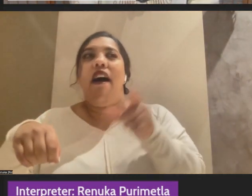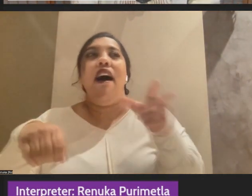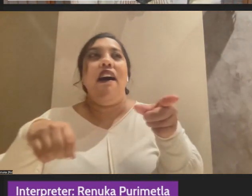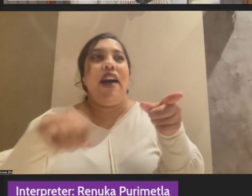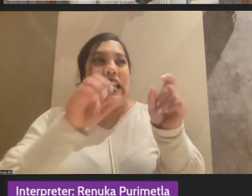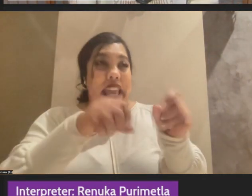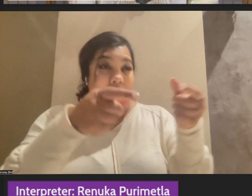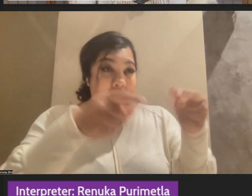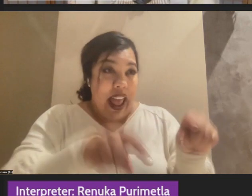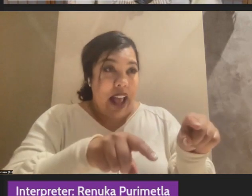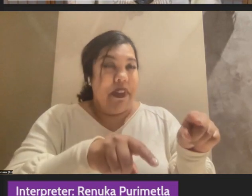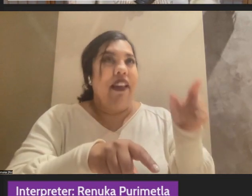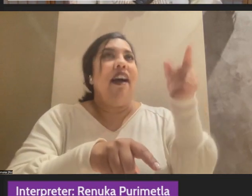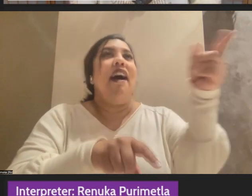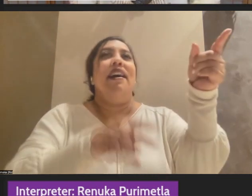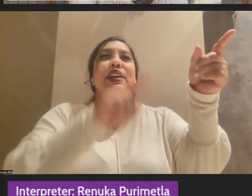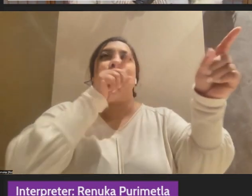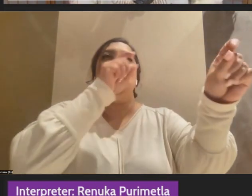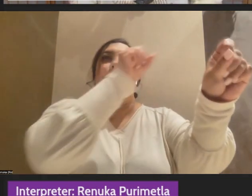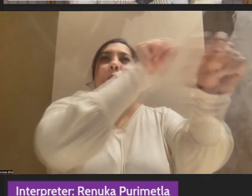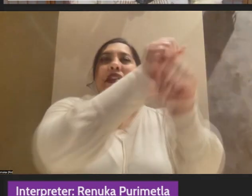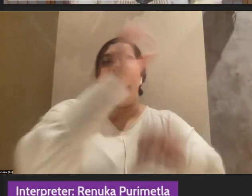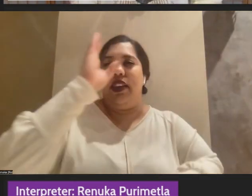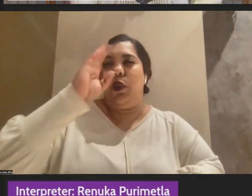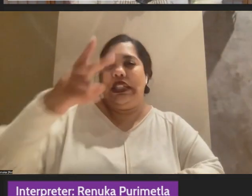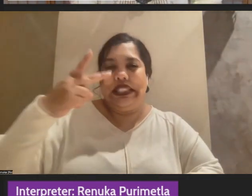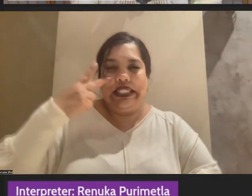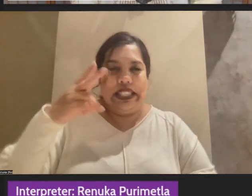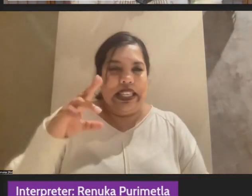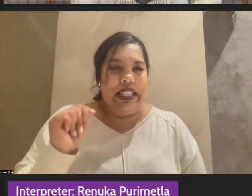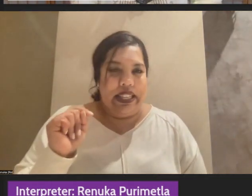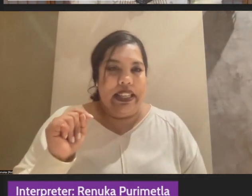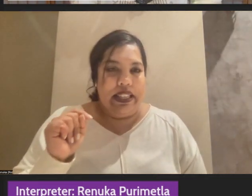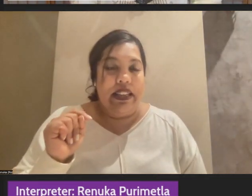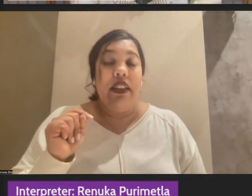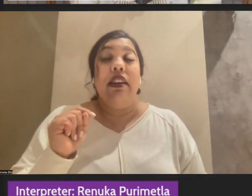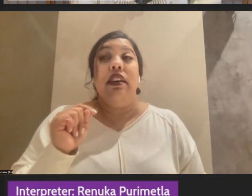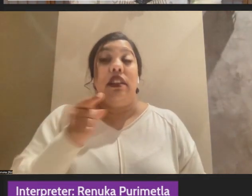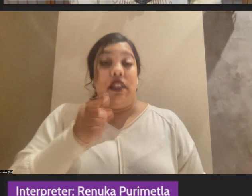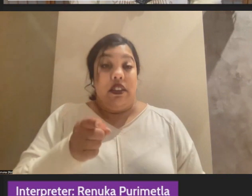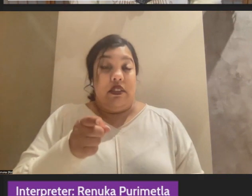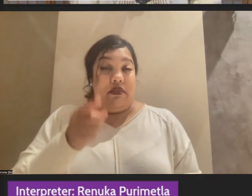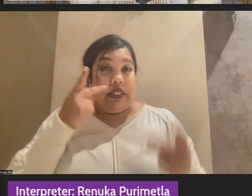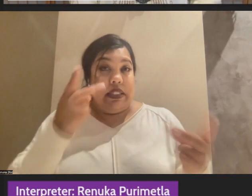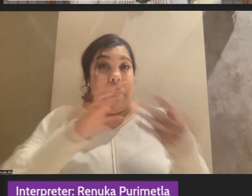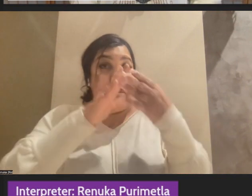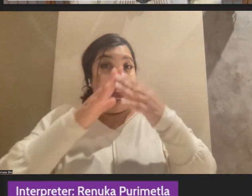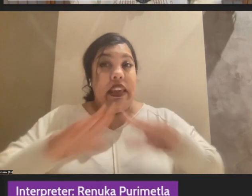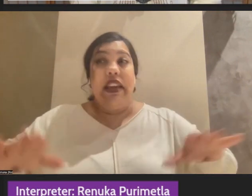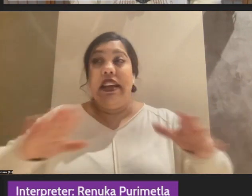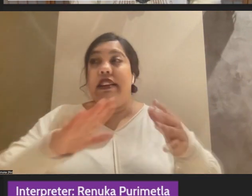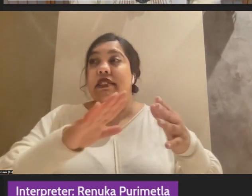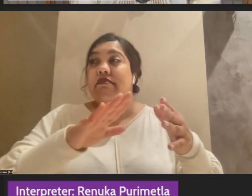we living in such a way that peace and harmony around the world is inevitable? Are we living